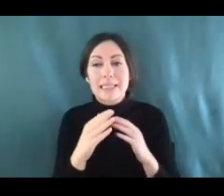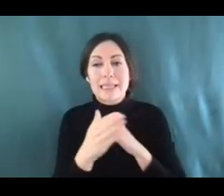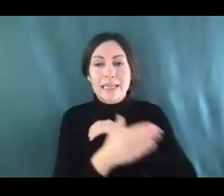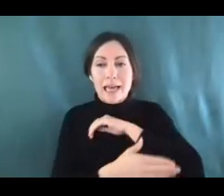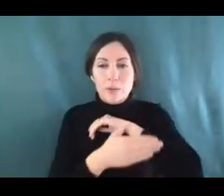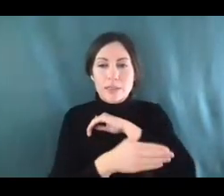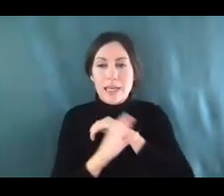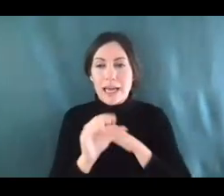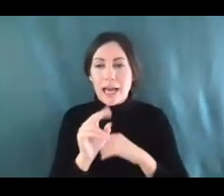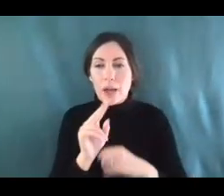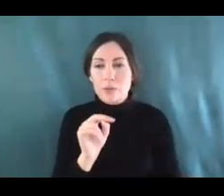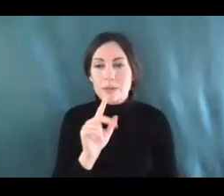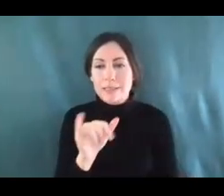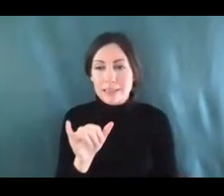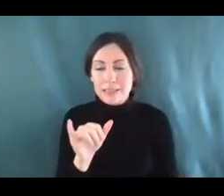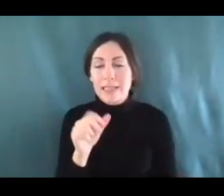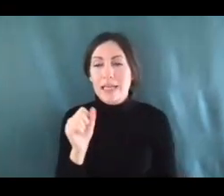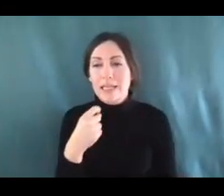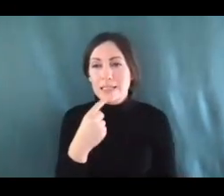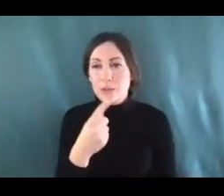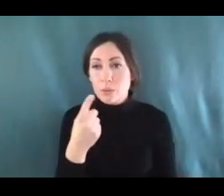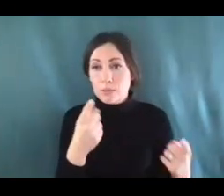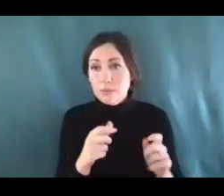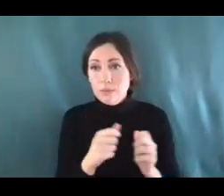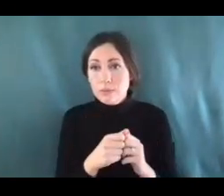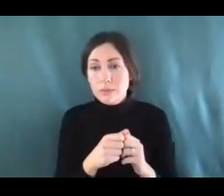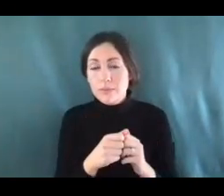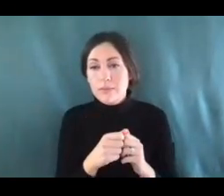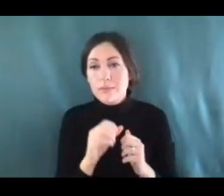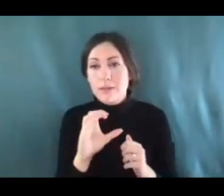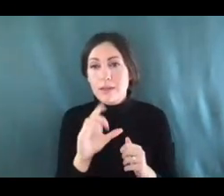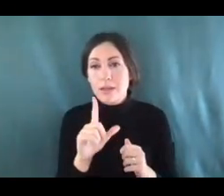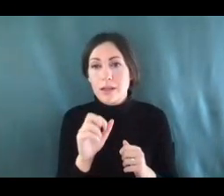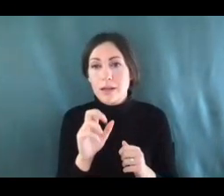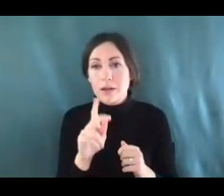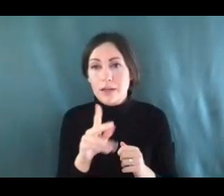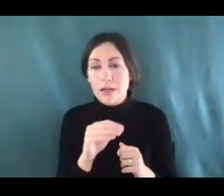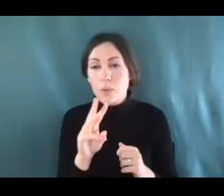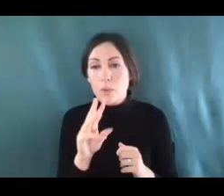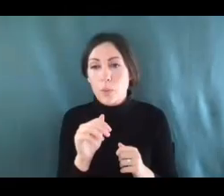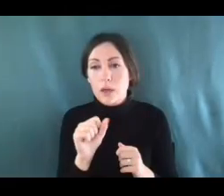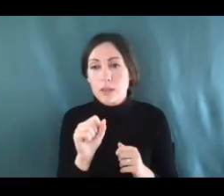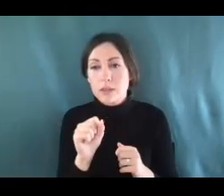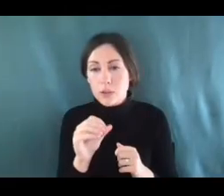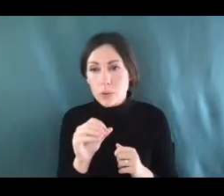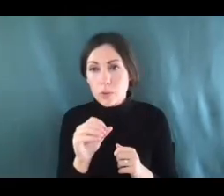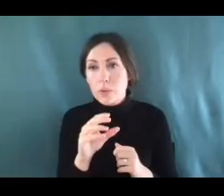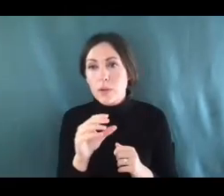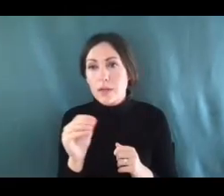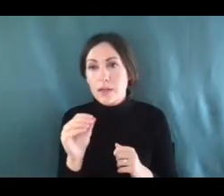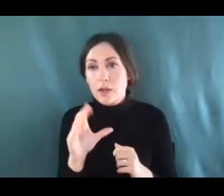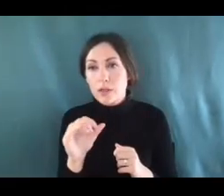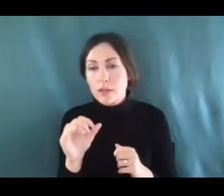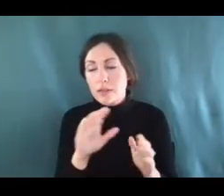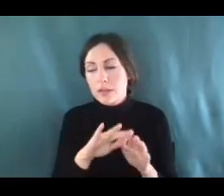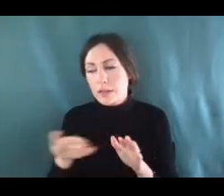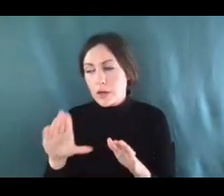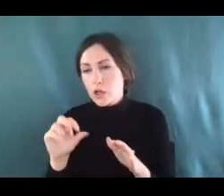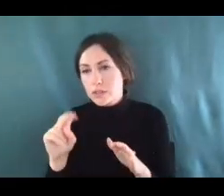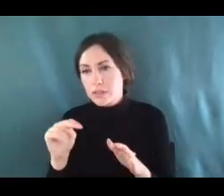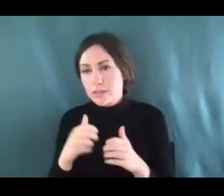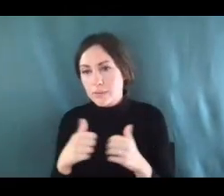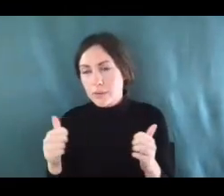what's happened on the Clark and Washoe, and then I'll do Carson separate. So